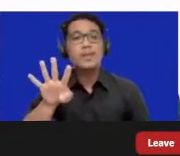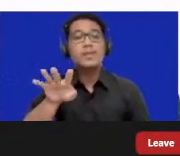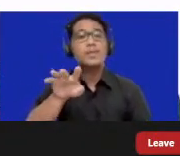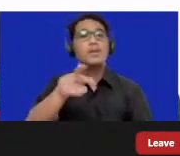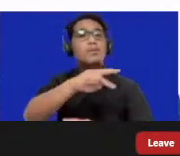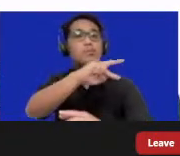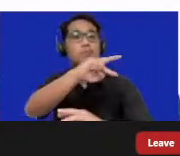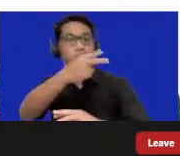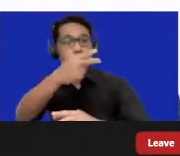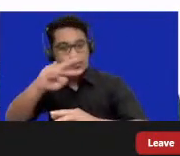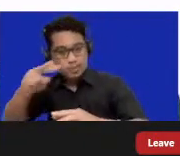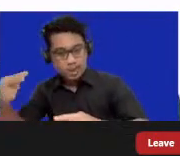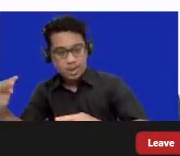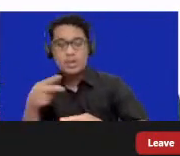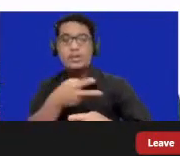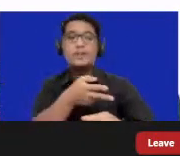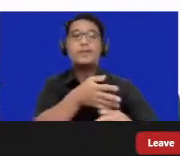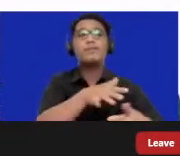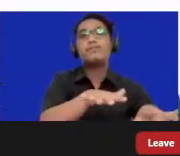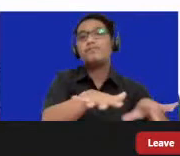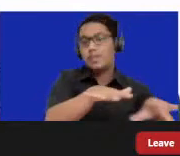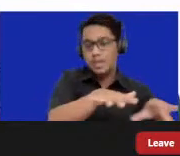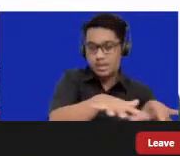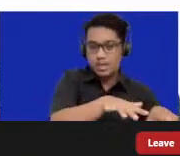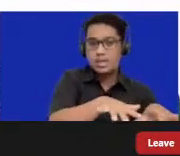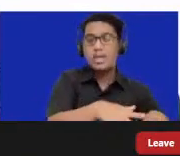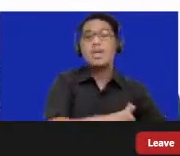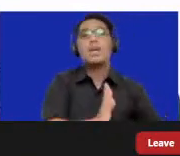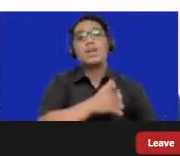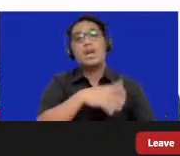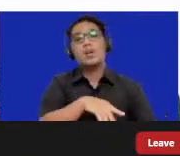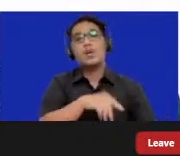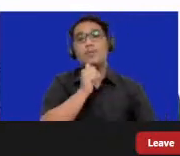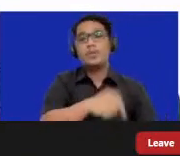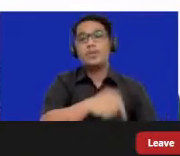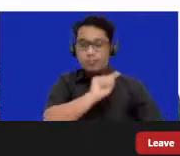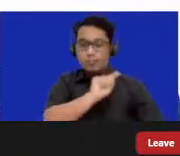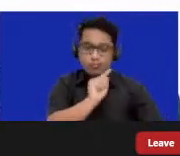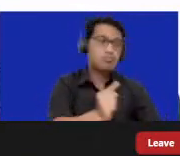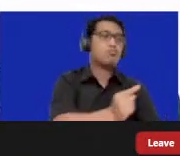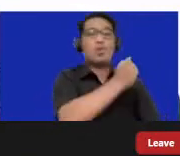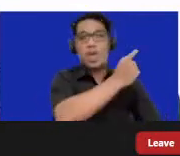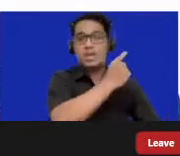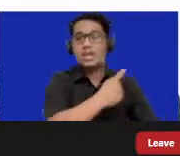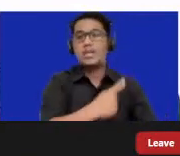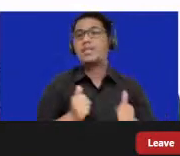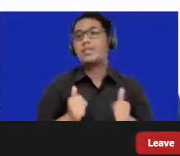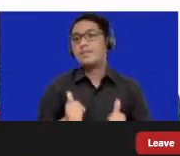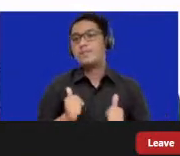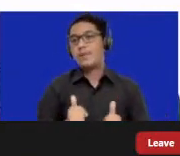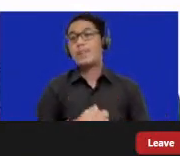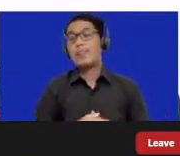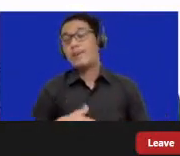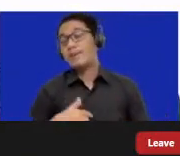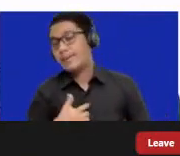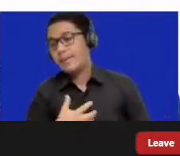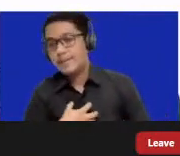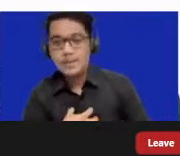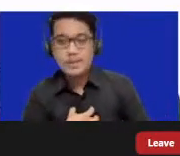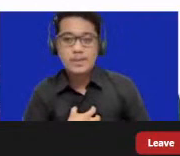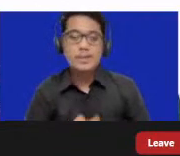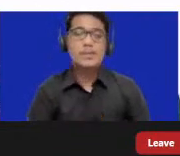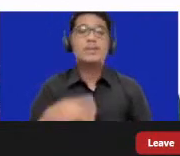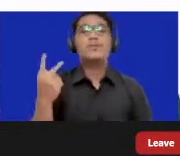as possible in the preparedness. And I think both countries have realized this very